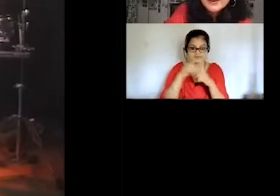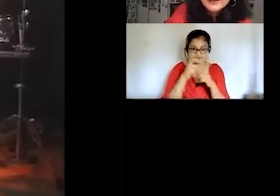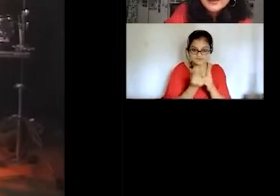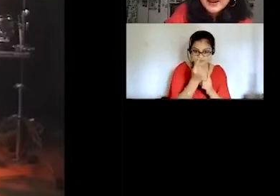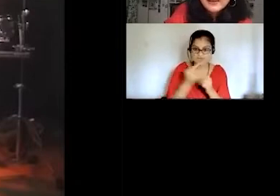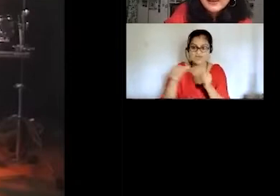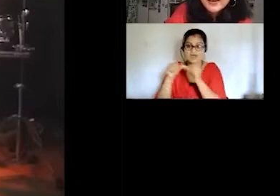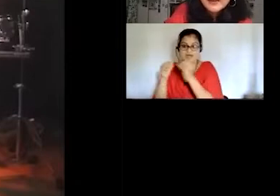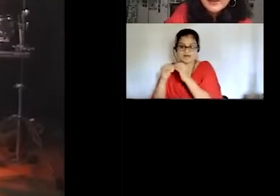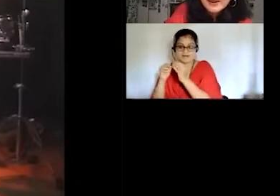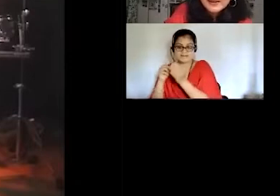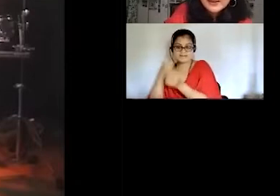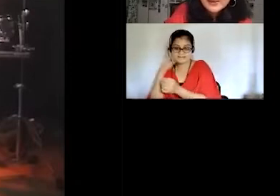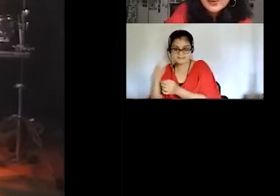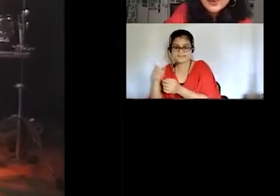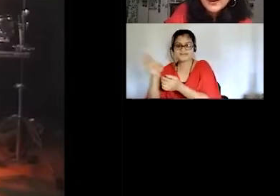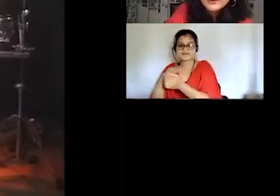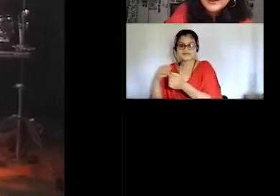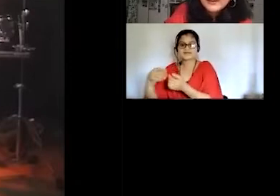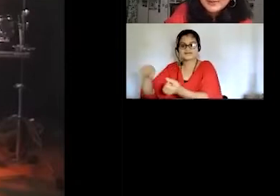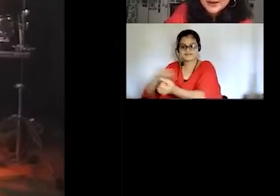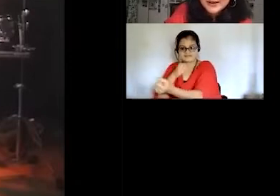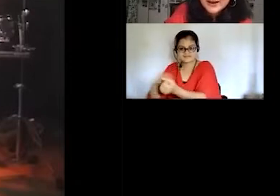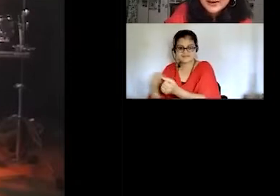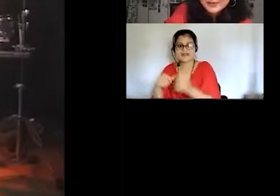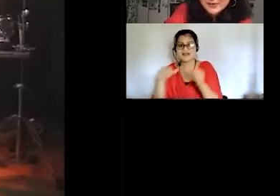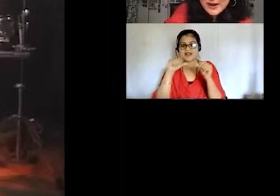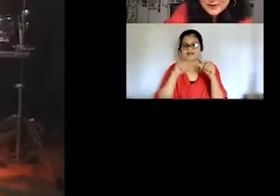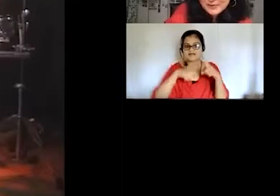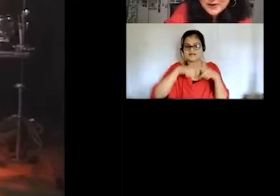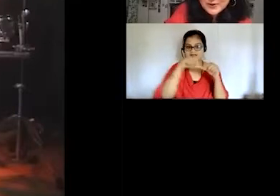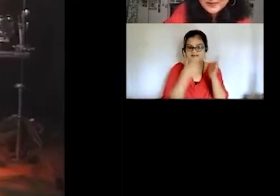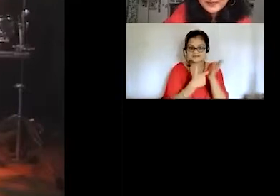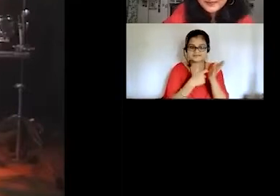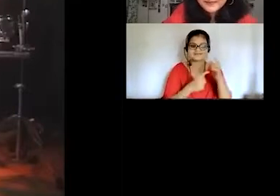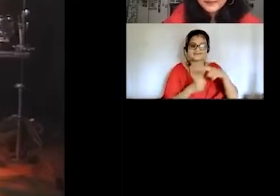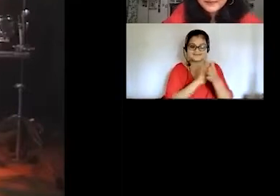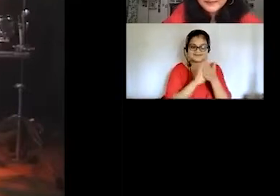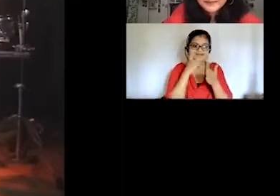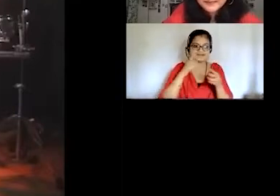Ambi at the violin, Vivek at the keyboard, and Karthik Mani at the percussion.